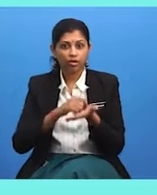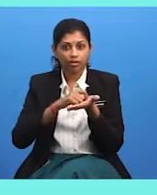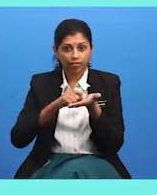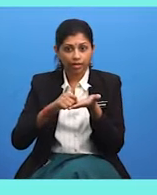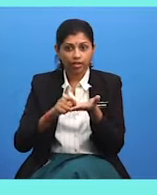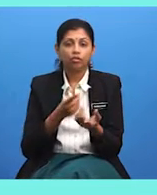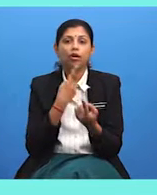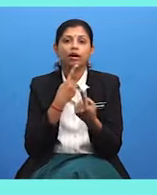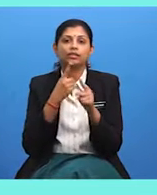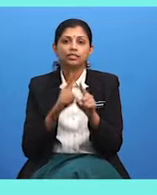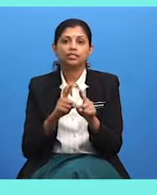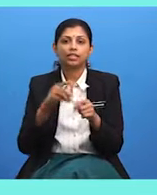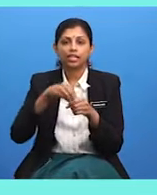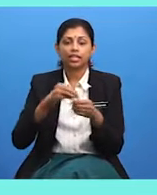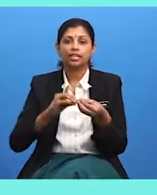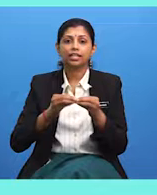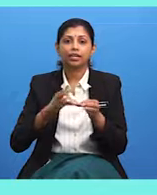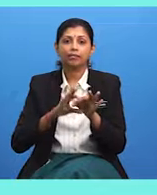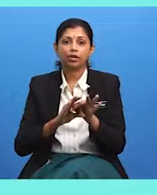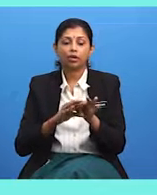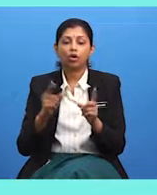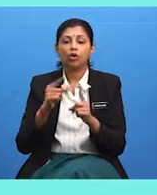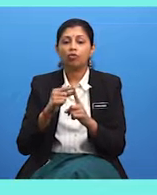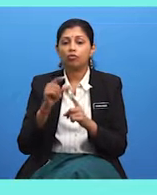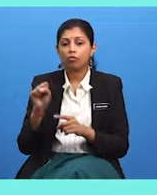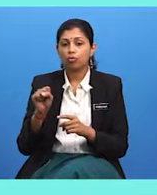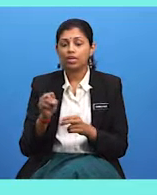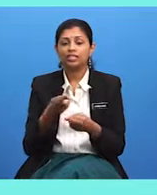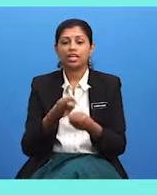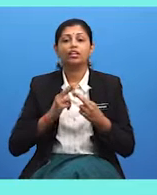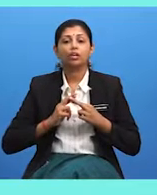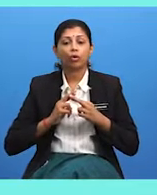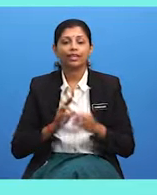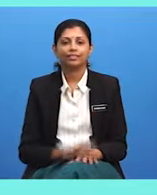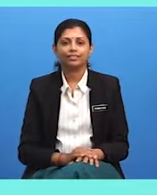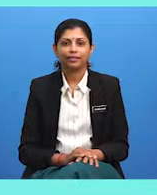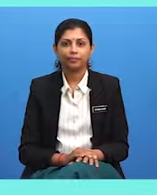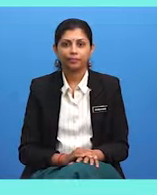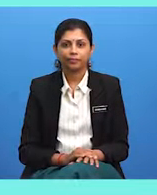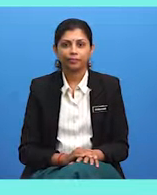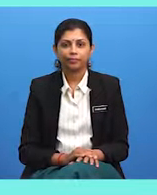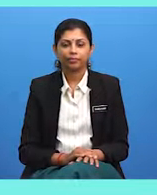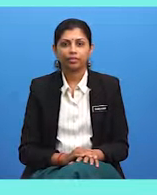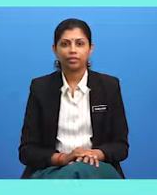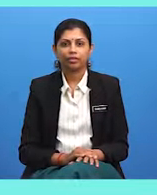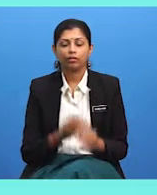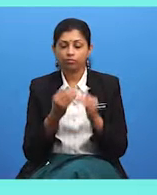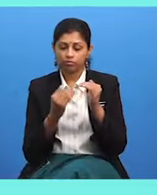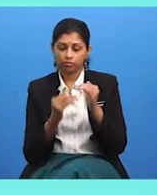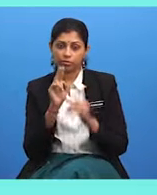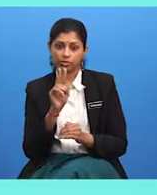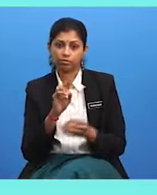your answers in the number of words required. That brings us to the second